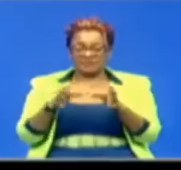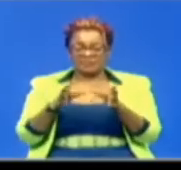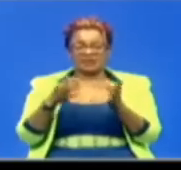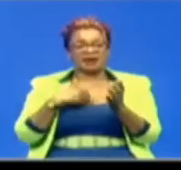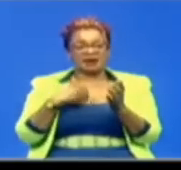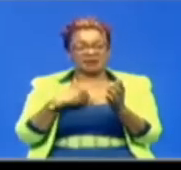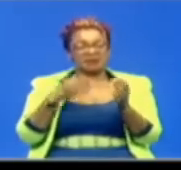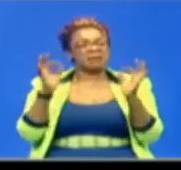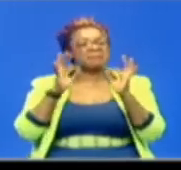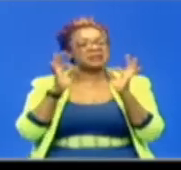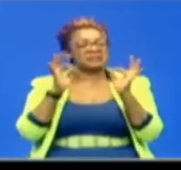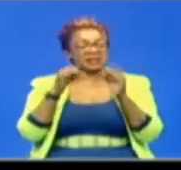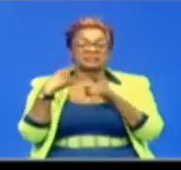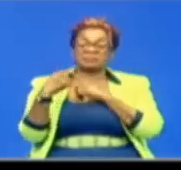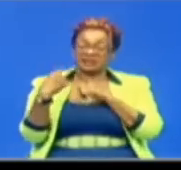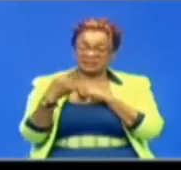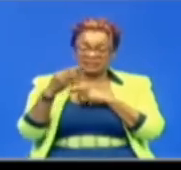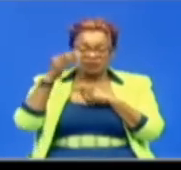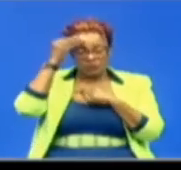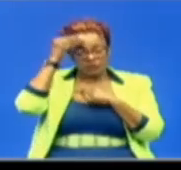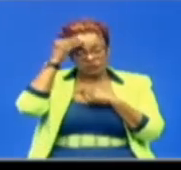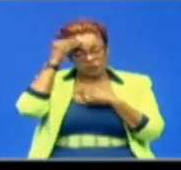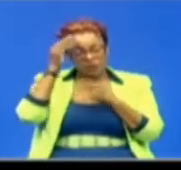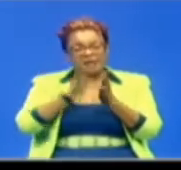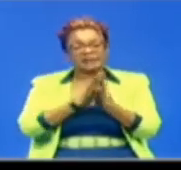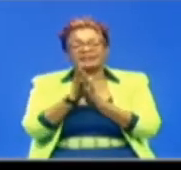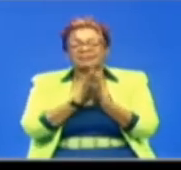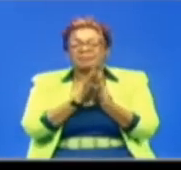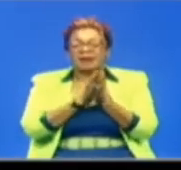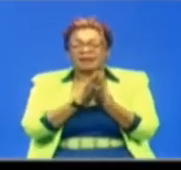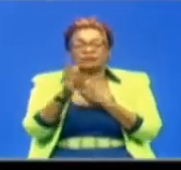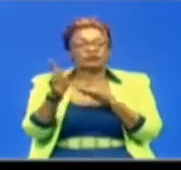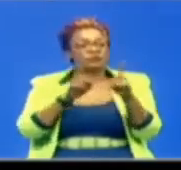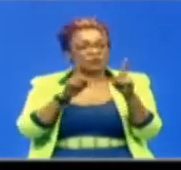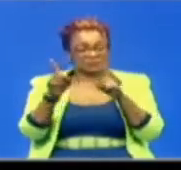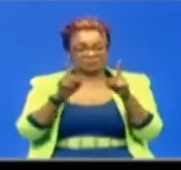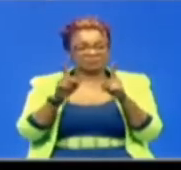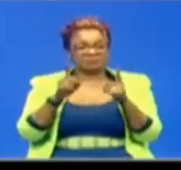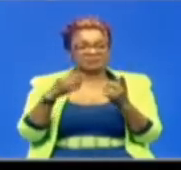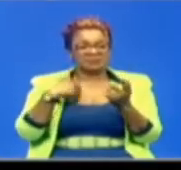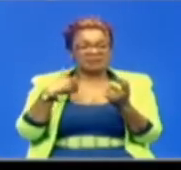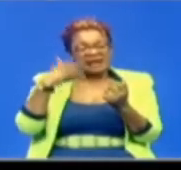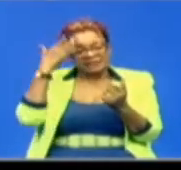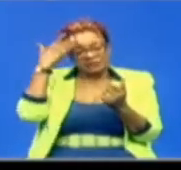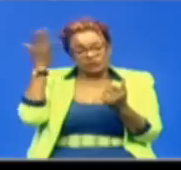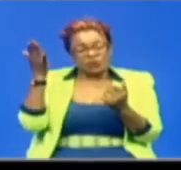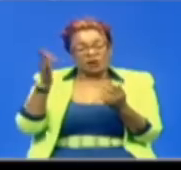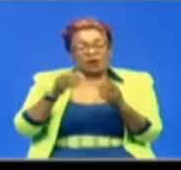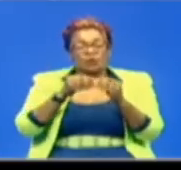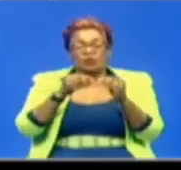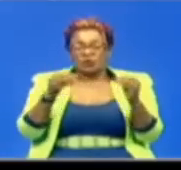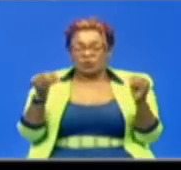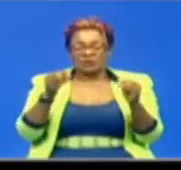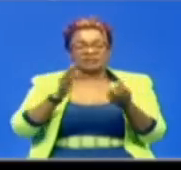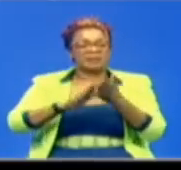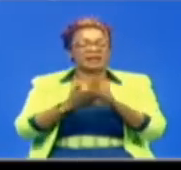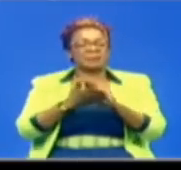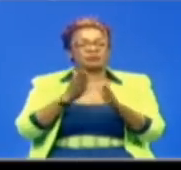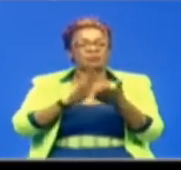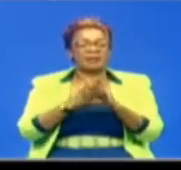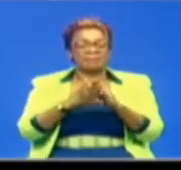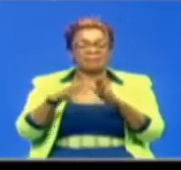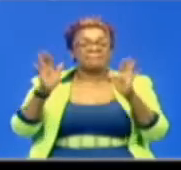amazing experience, educational and inspiring tour. I didn't know how long it took to become a butterfly, so I've